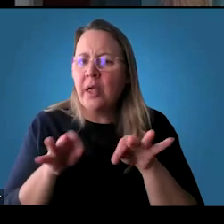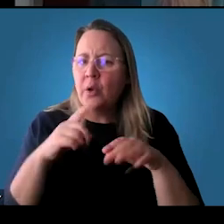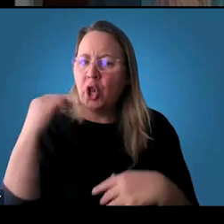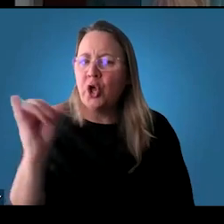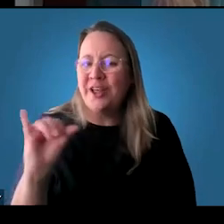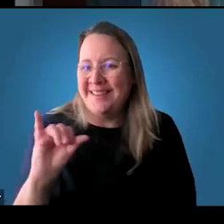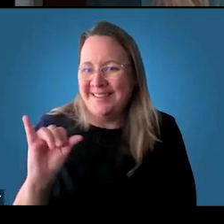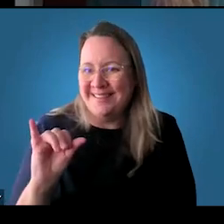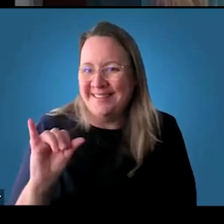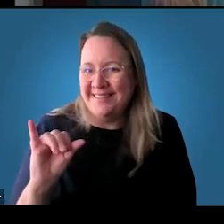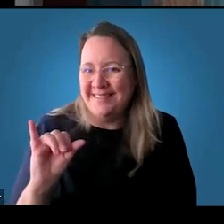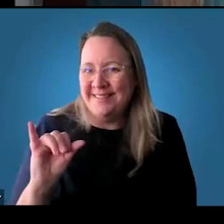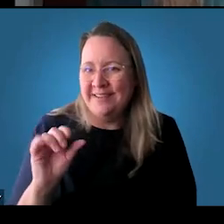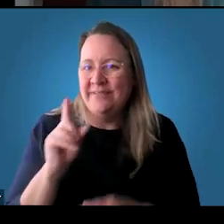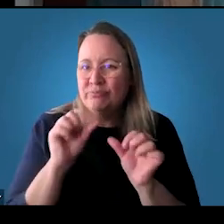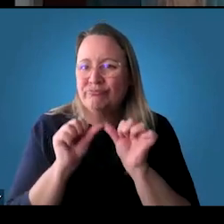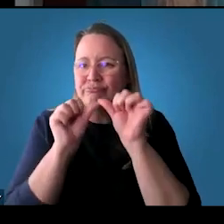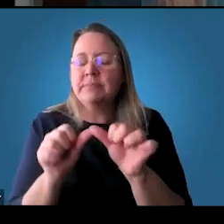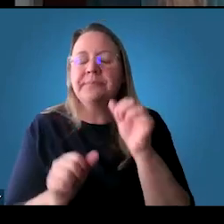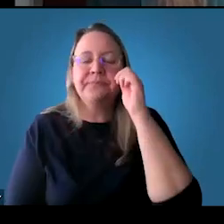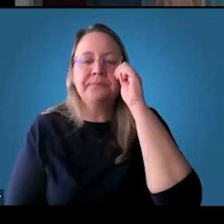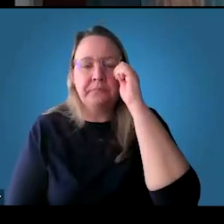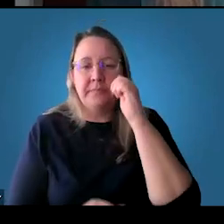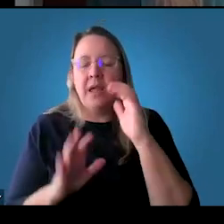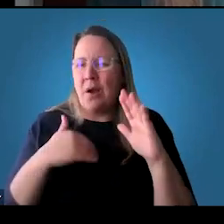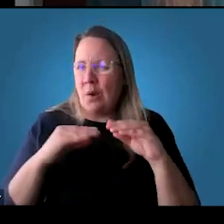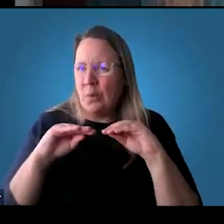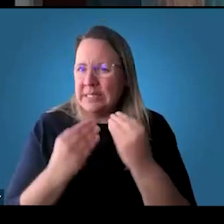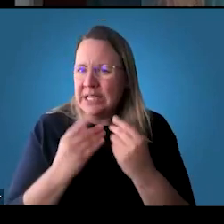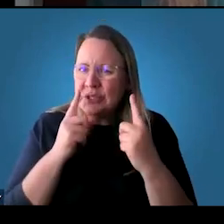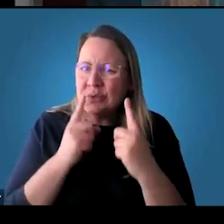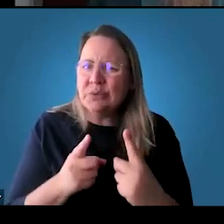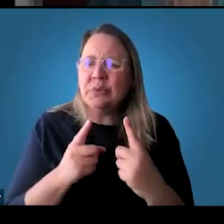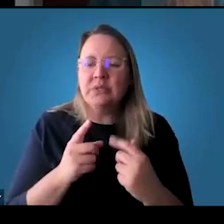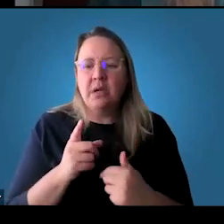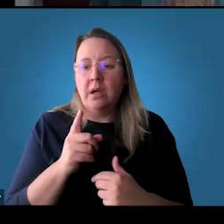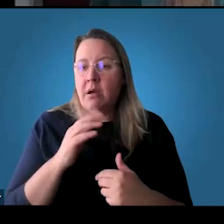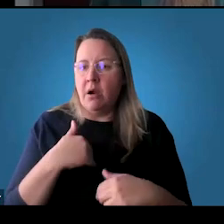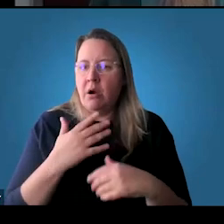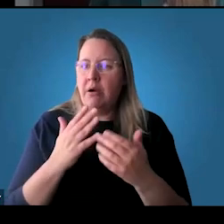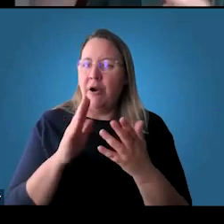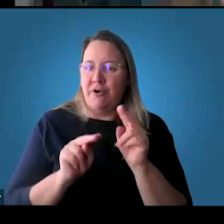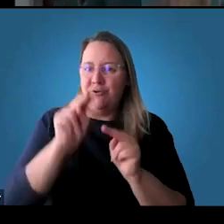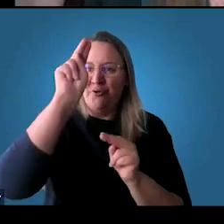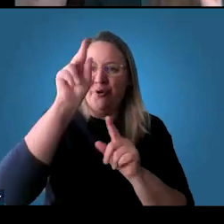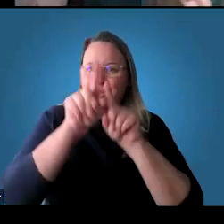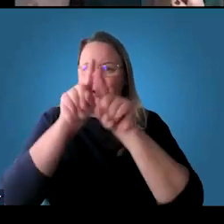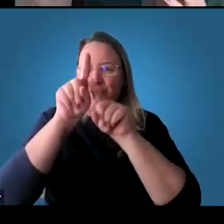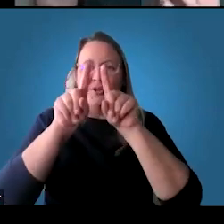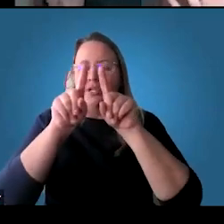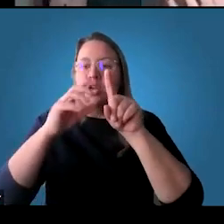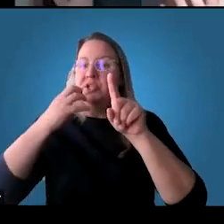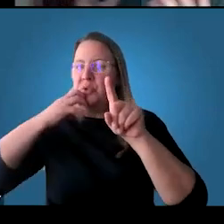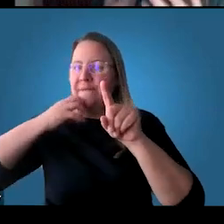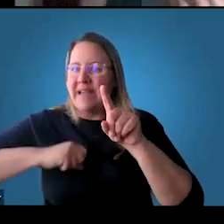looks like. So if our organizational objectives are our North Star, then these